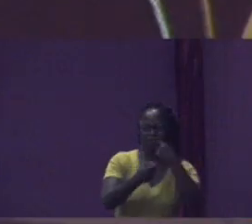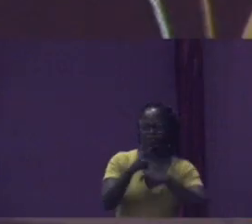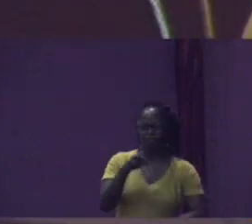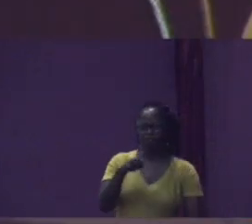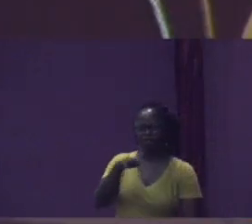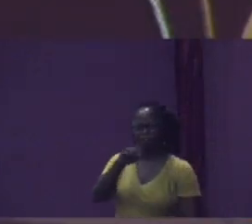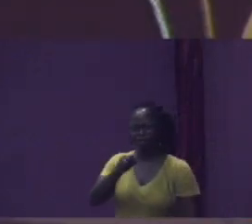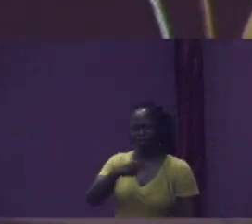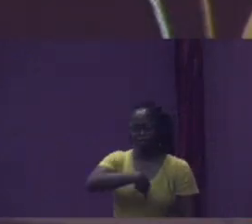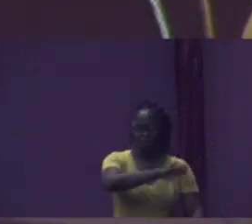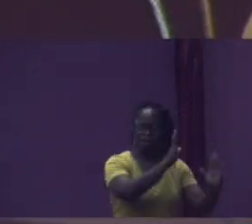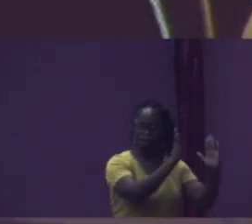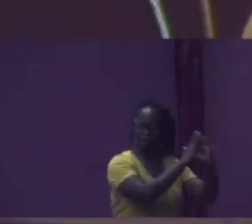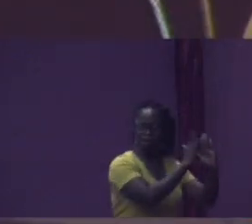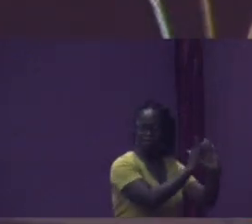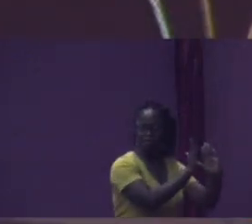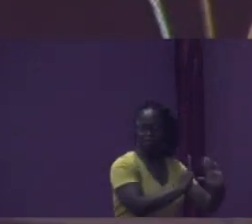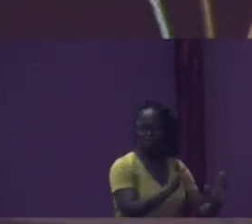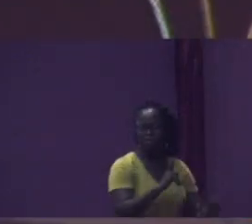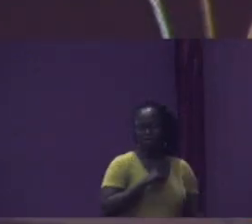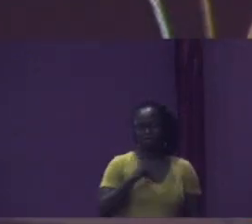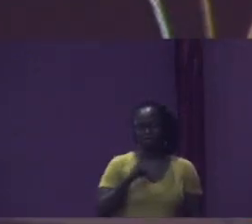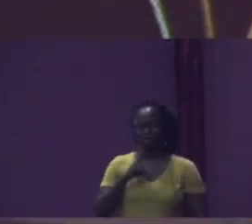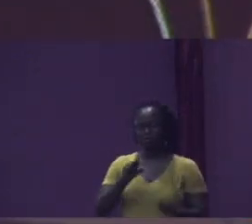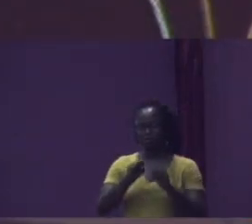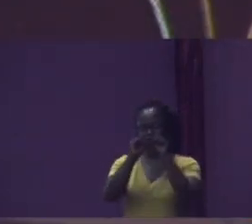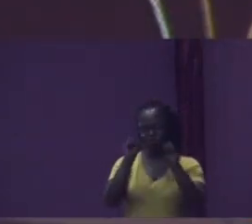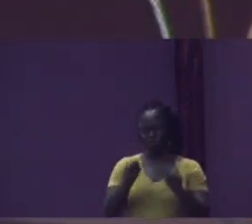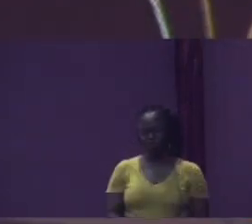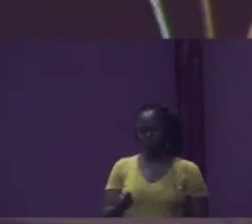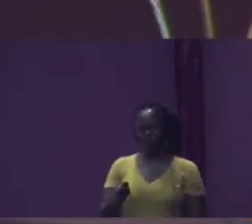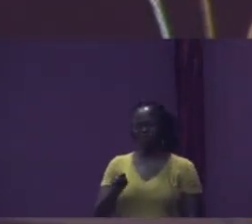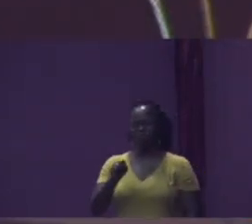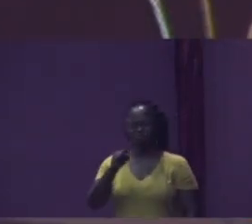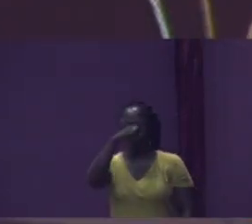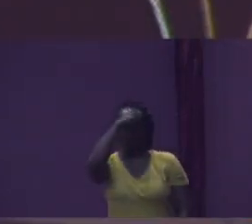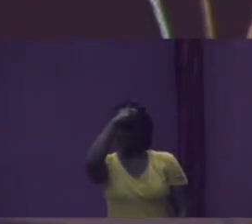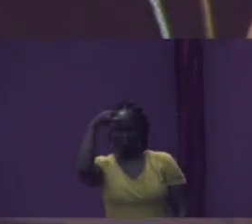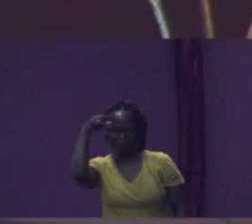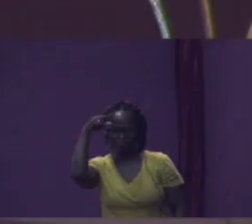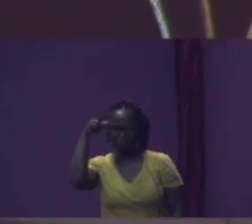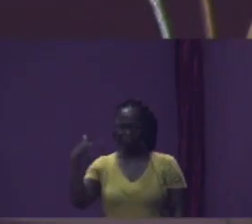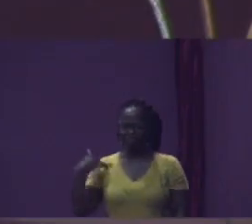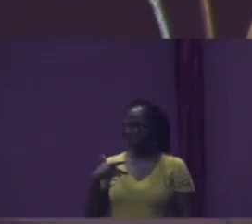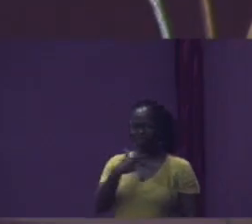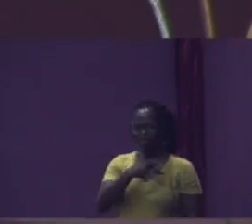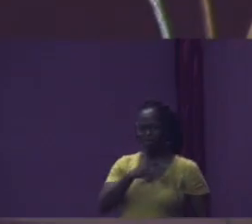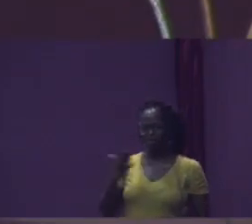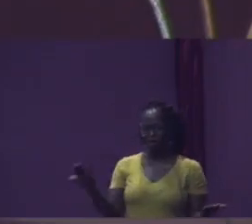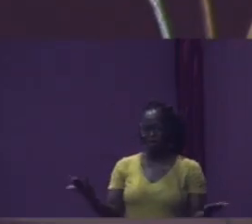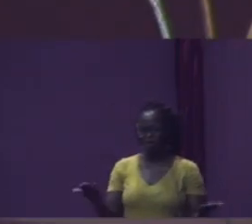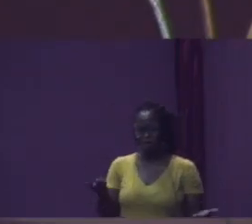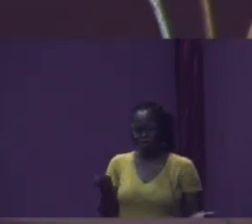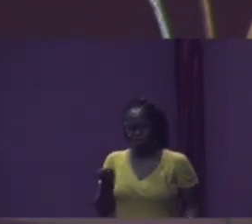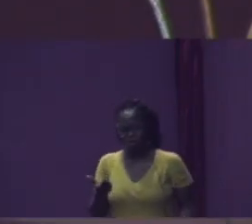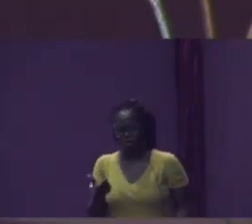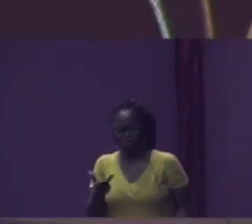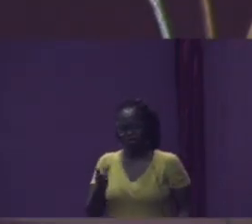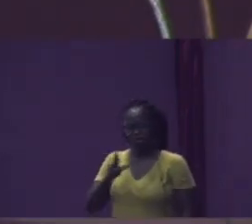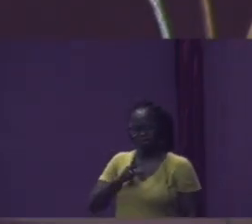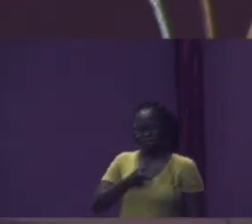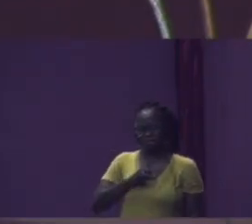that's also been starting to be more privatized with neoliberal policy, et cetera. So